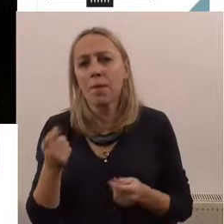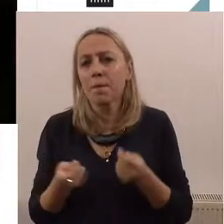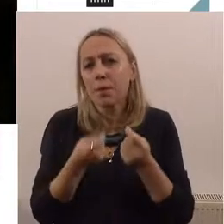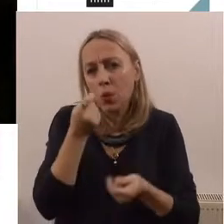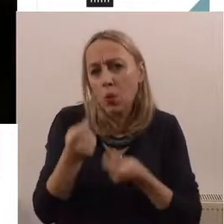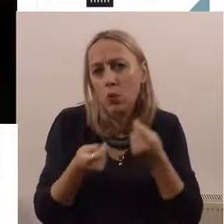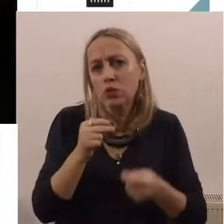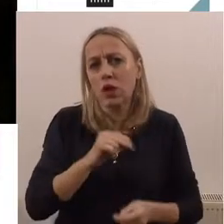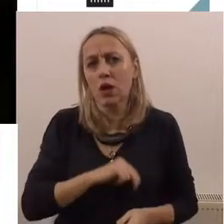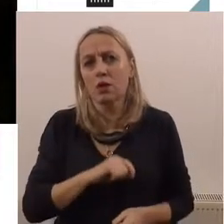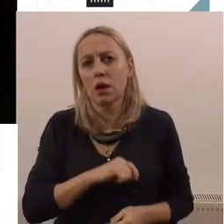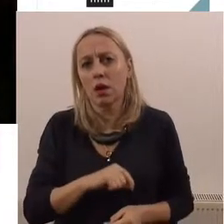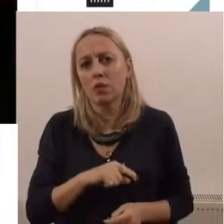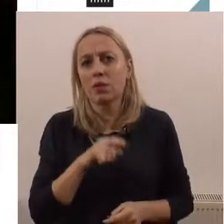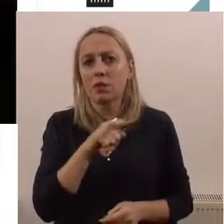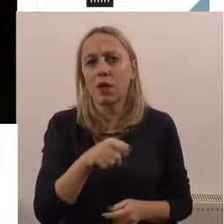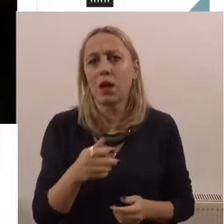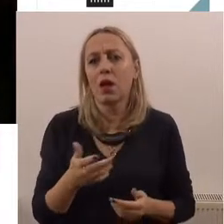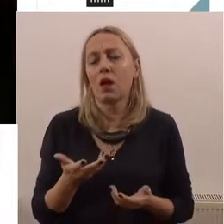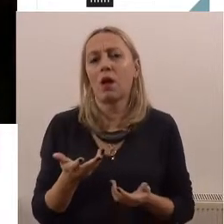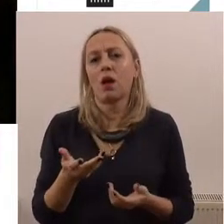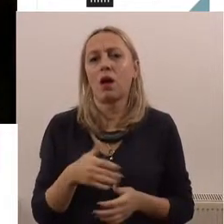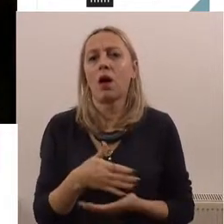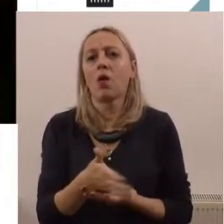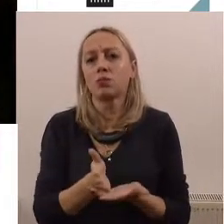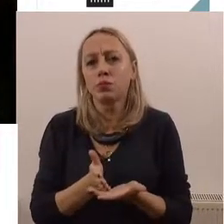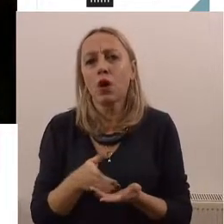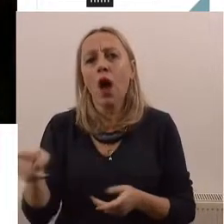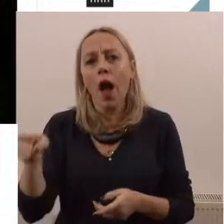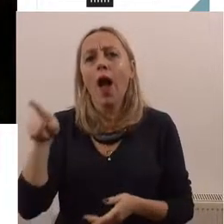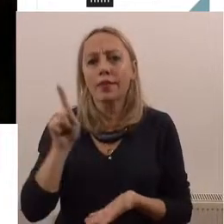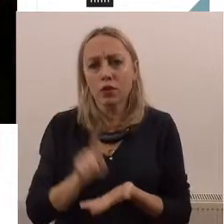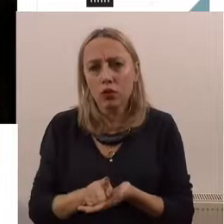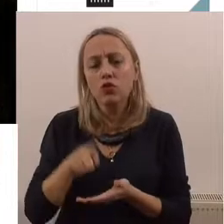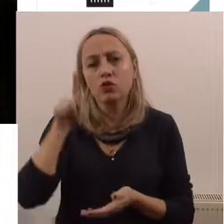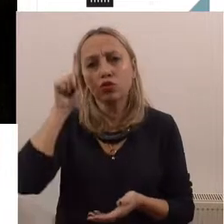information. And even if they know